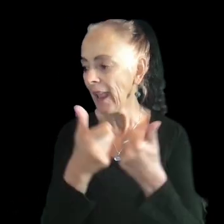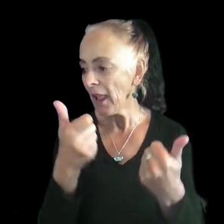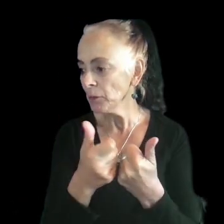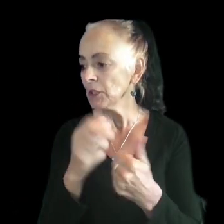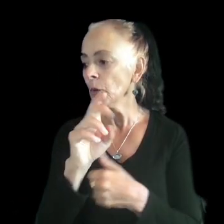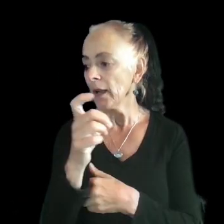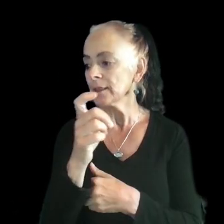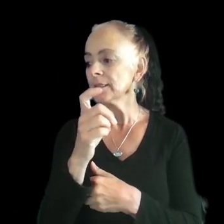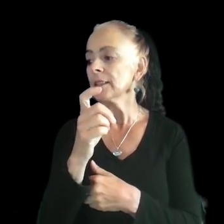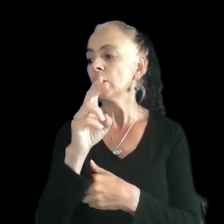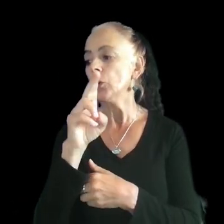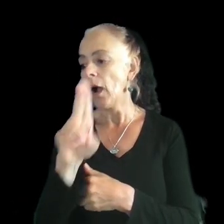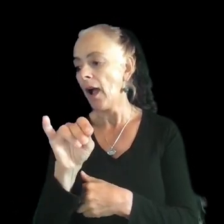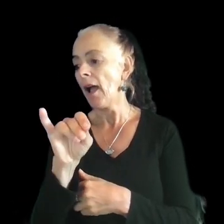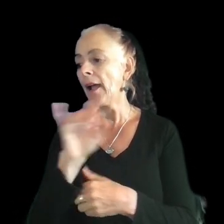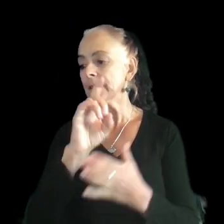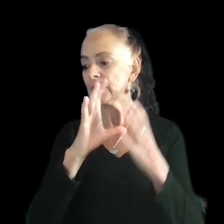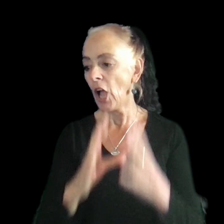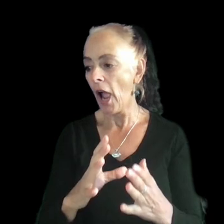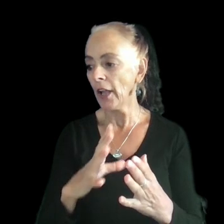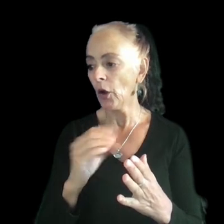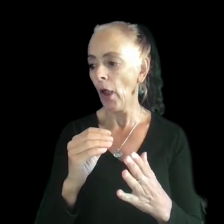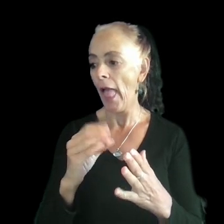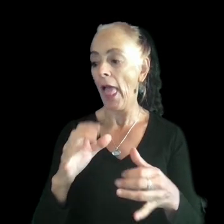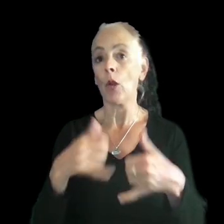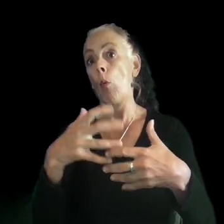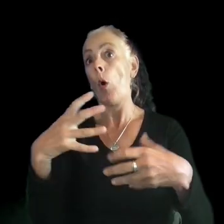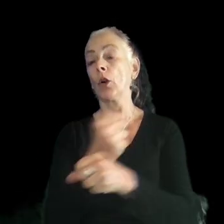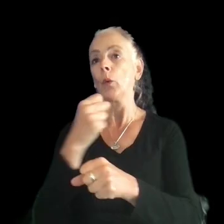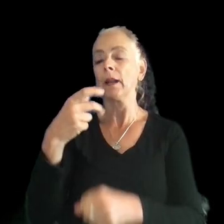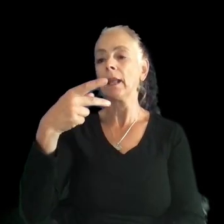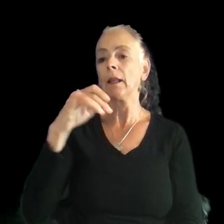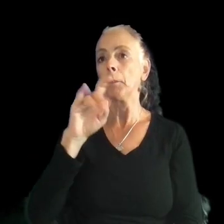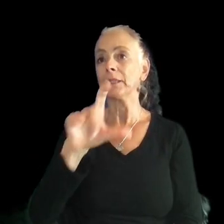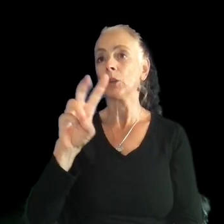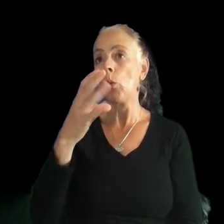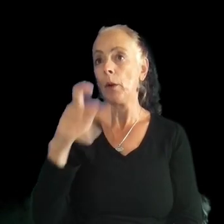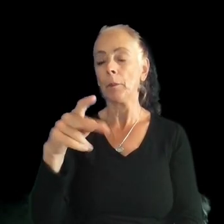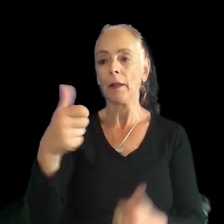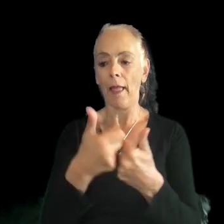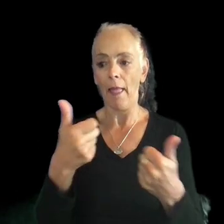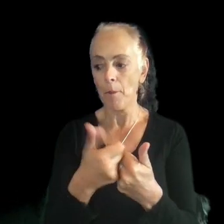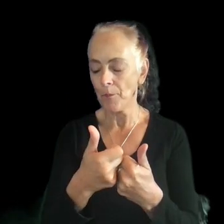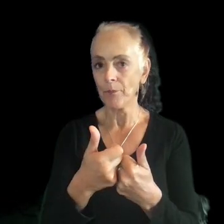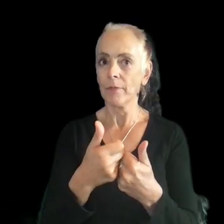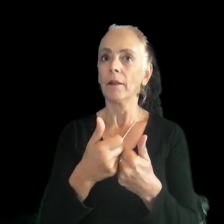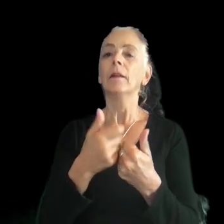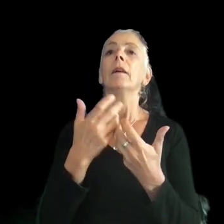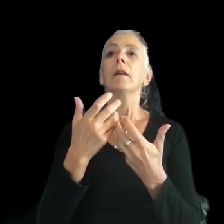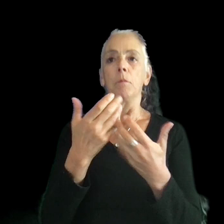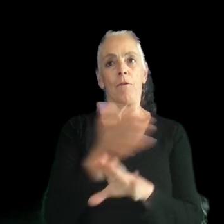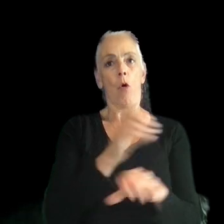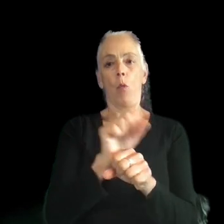a award-winning pistol with game um that's for vr it's an incredible game check it out too previously he worked in several